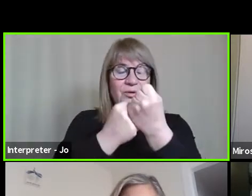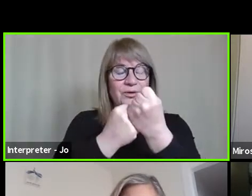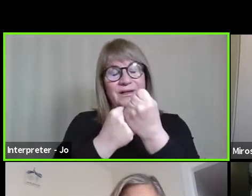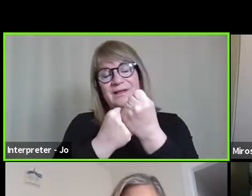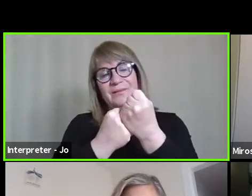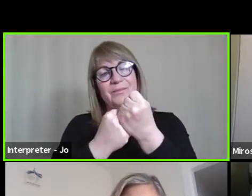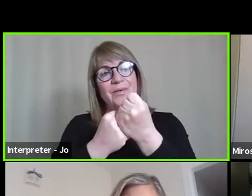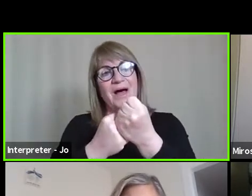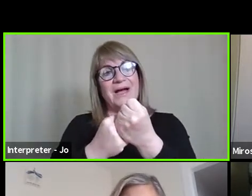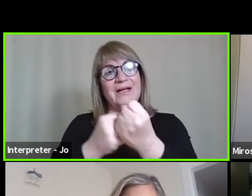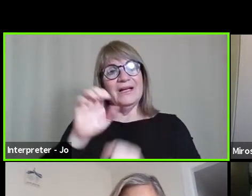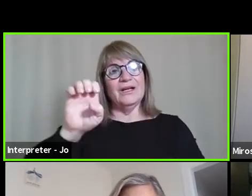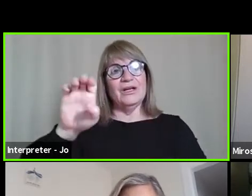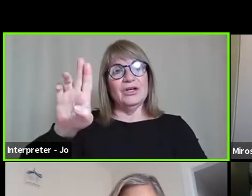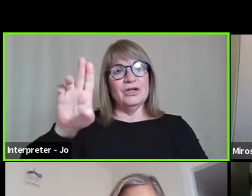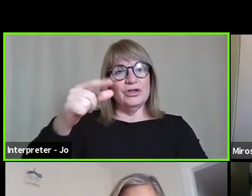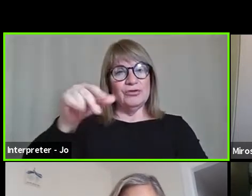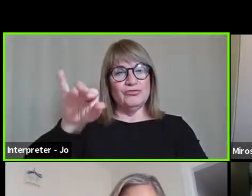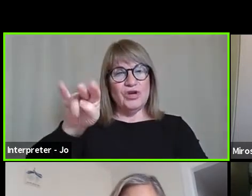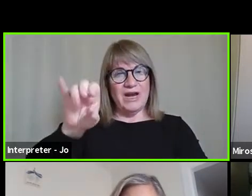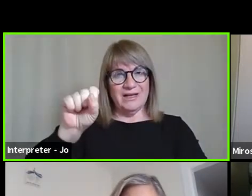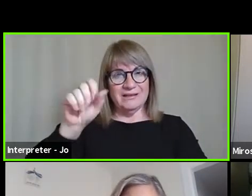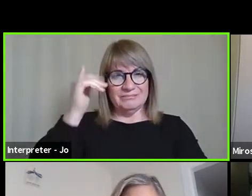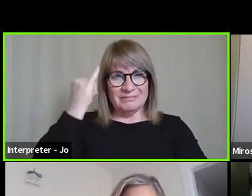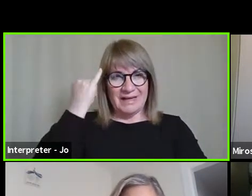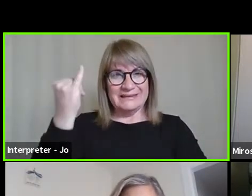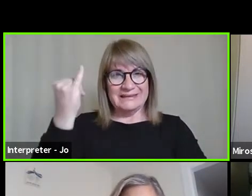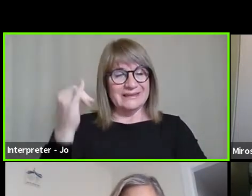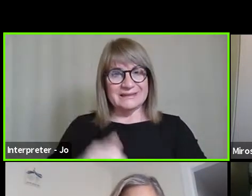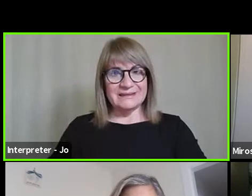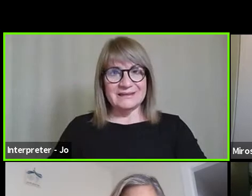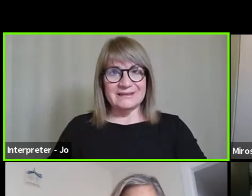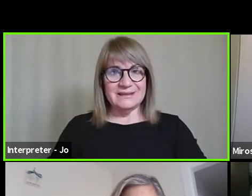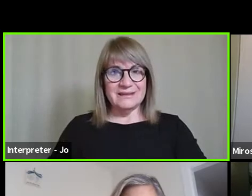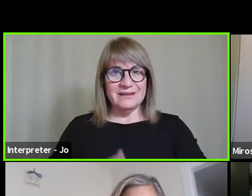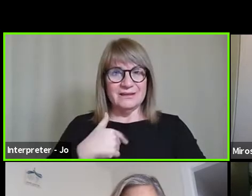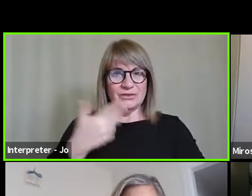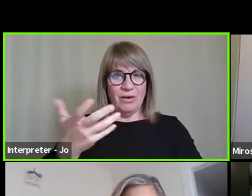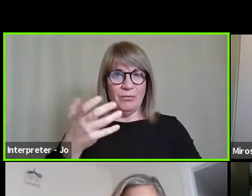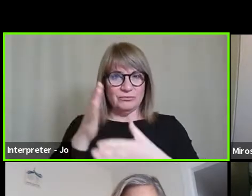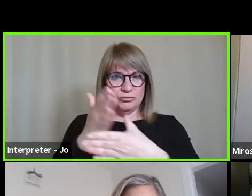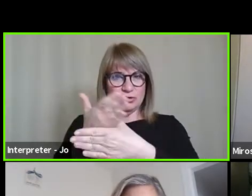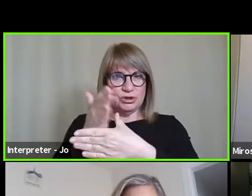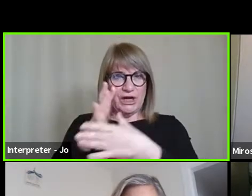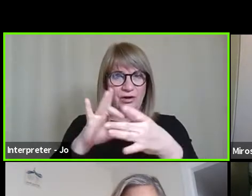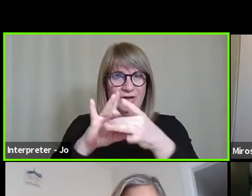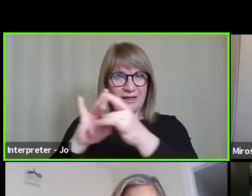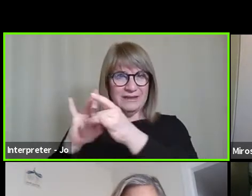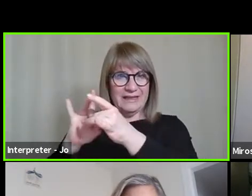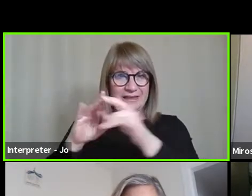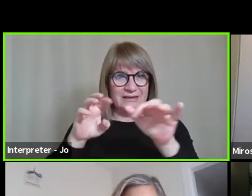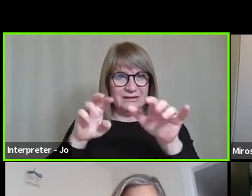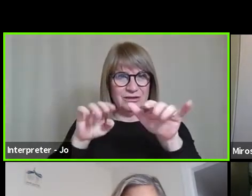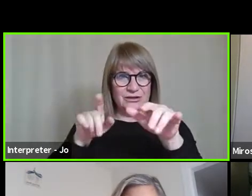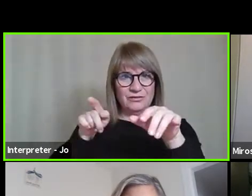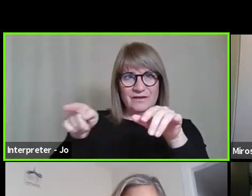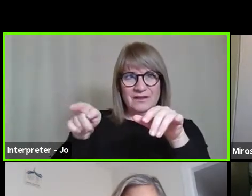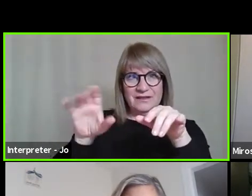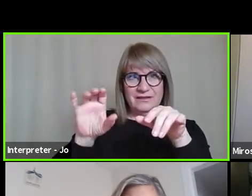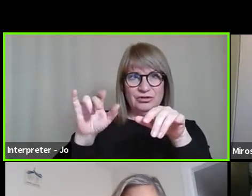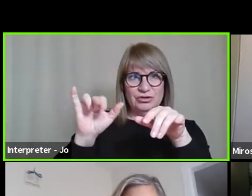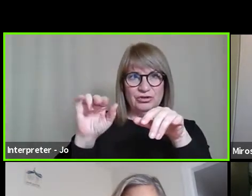uh and uh i wanted to give a link to um uh